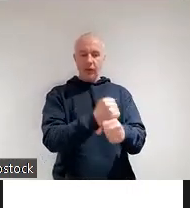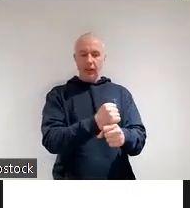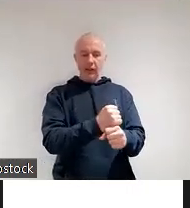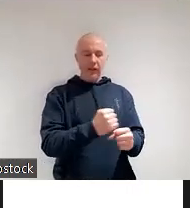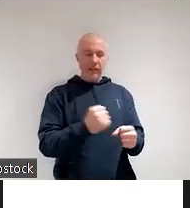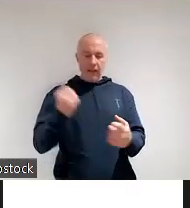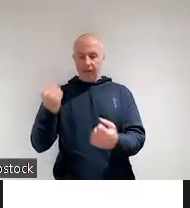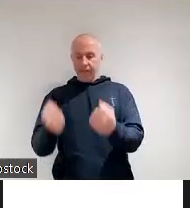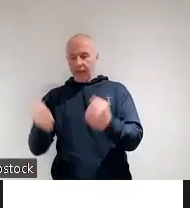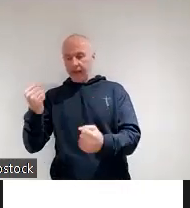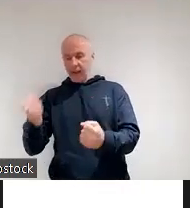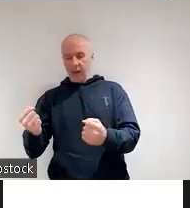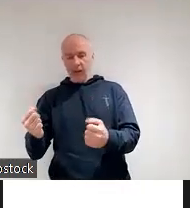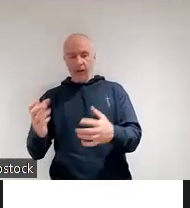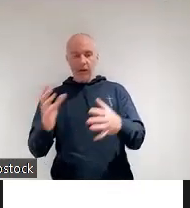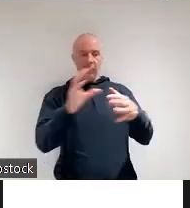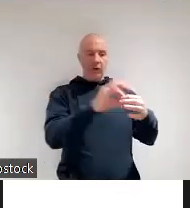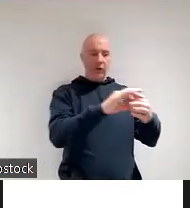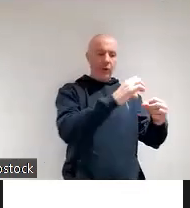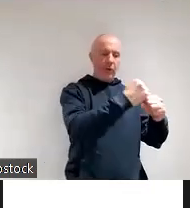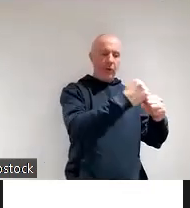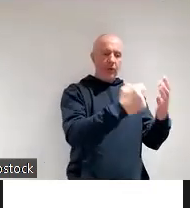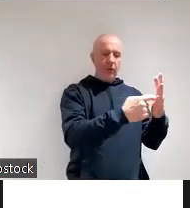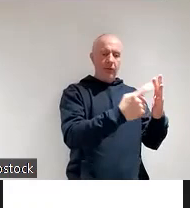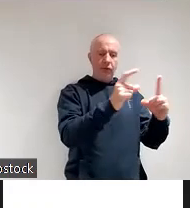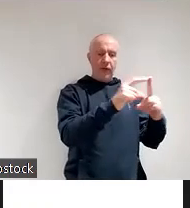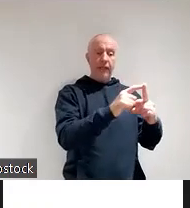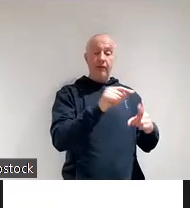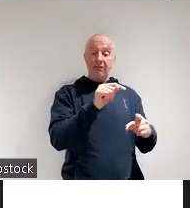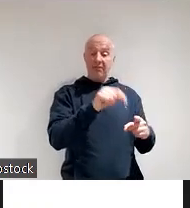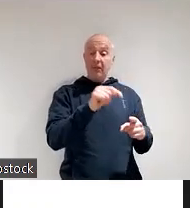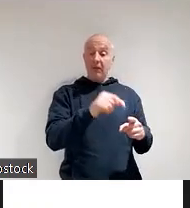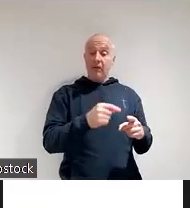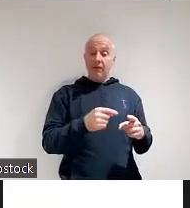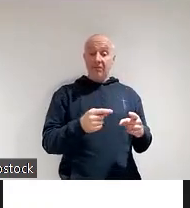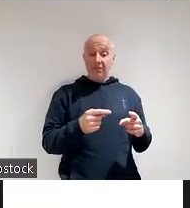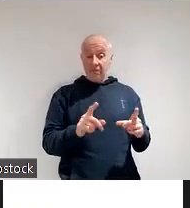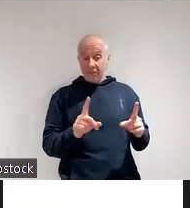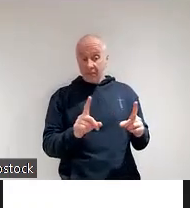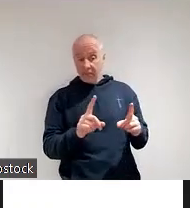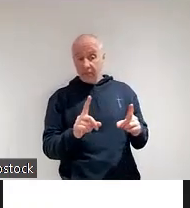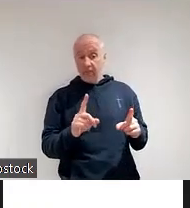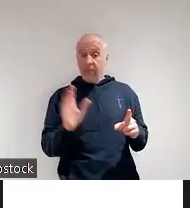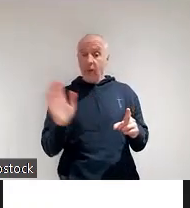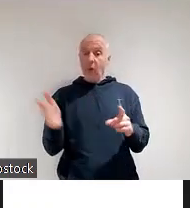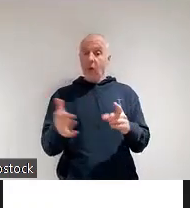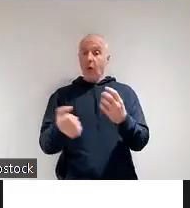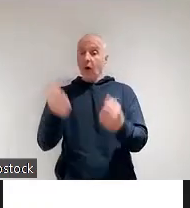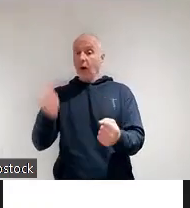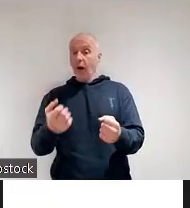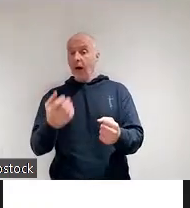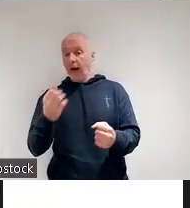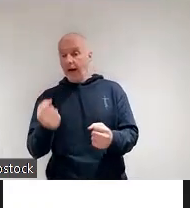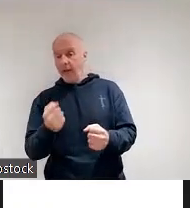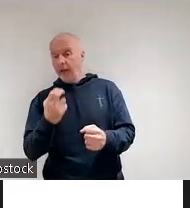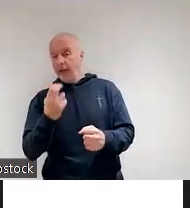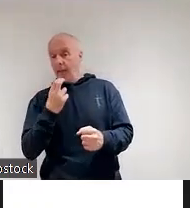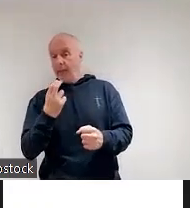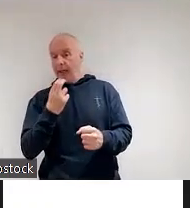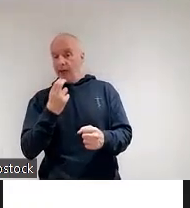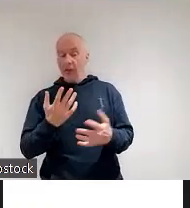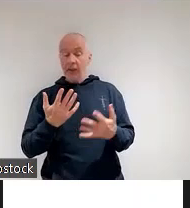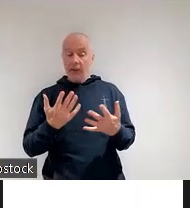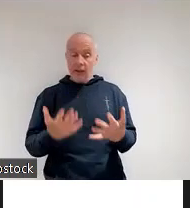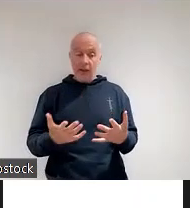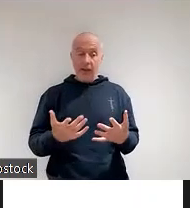hot topic recently as well. Basically just tells you can, because every car comes with a battery. So if the